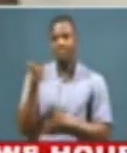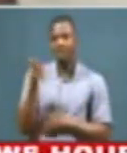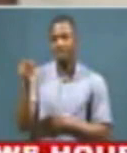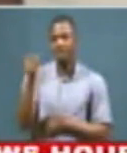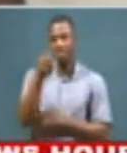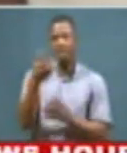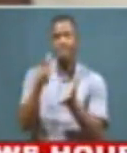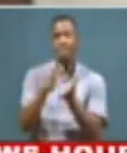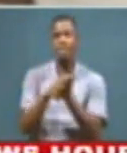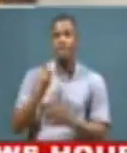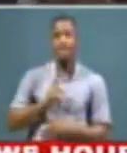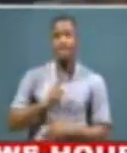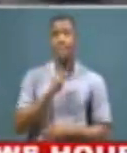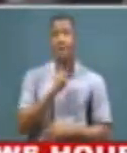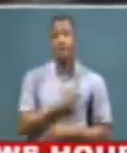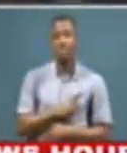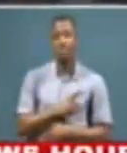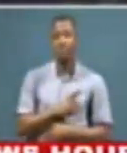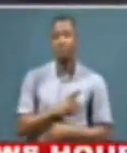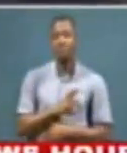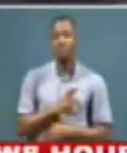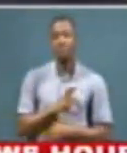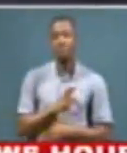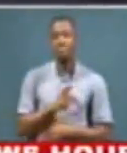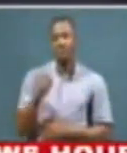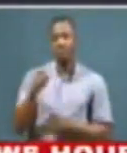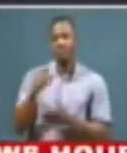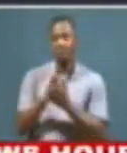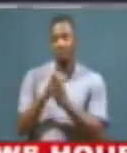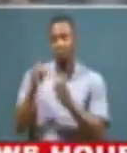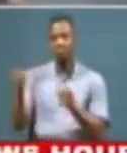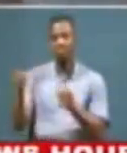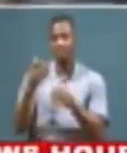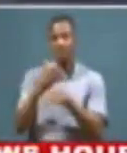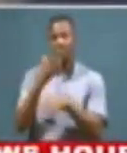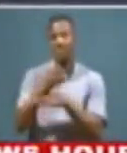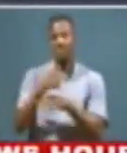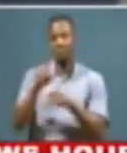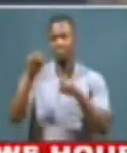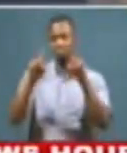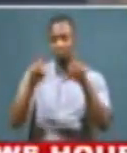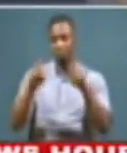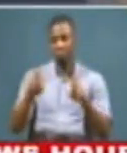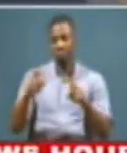approved by Parliament following his successful vetting in December last year.